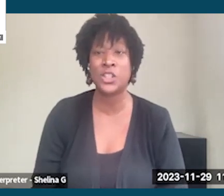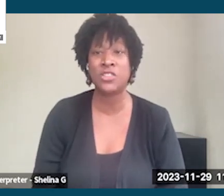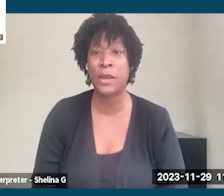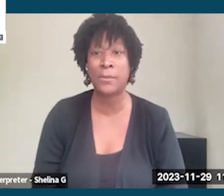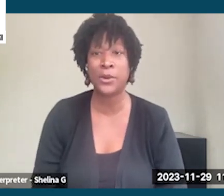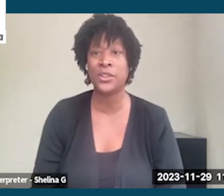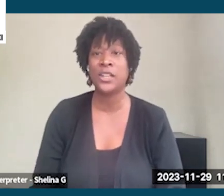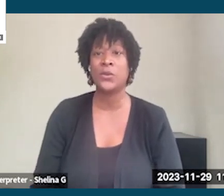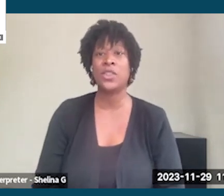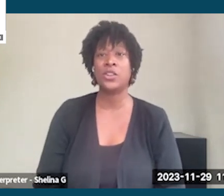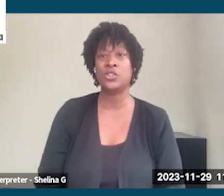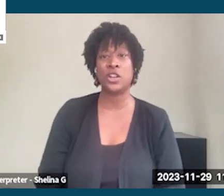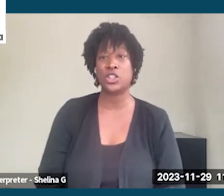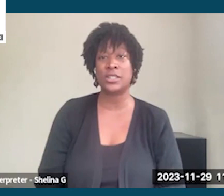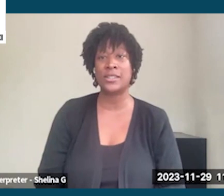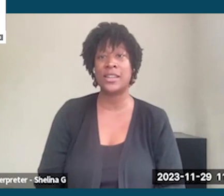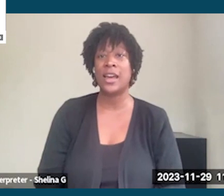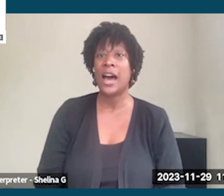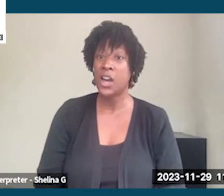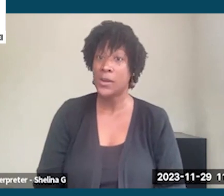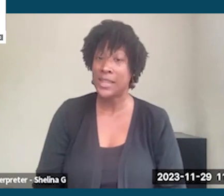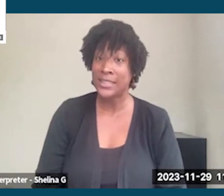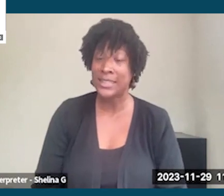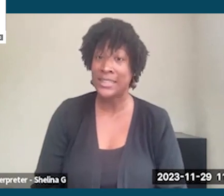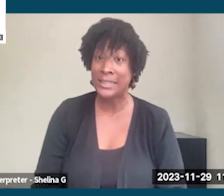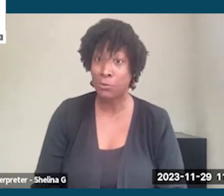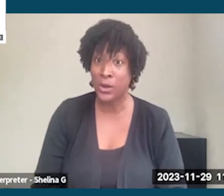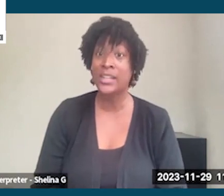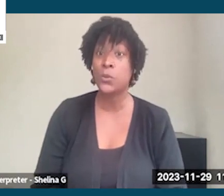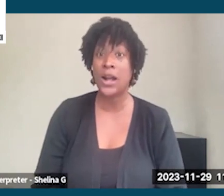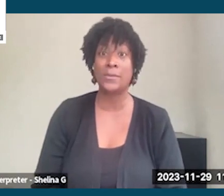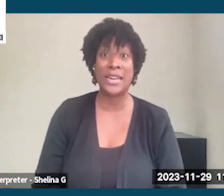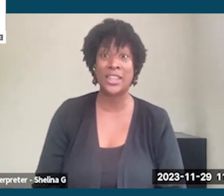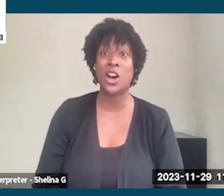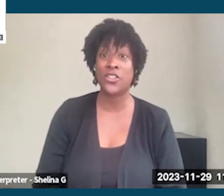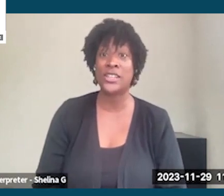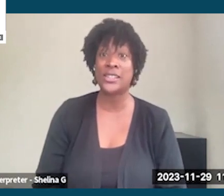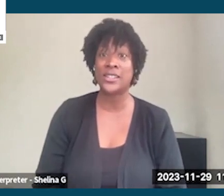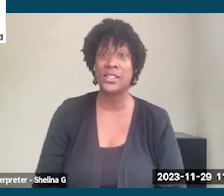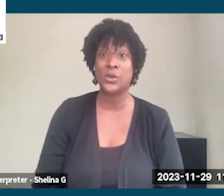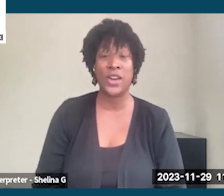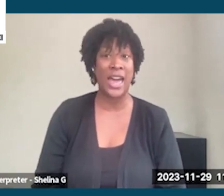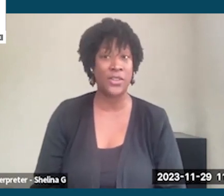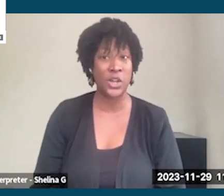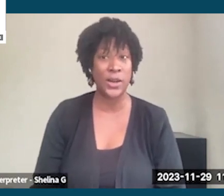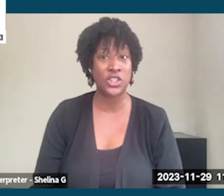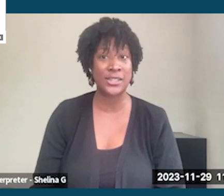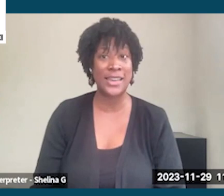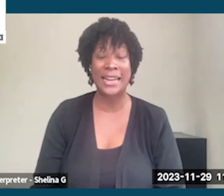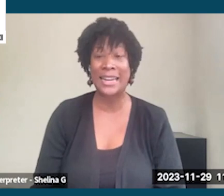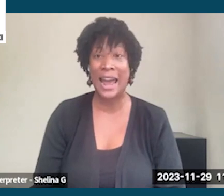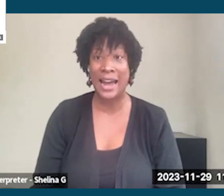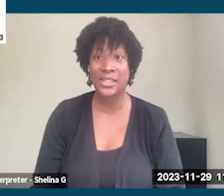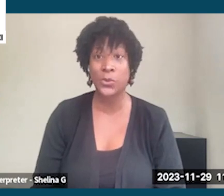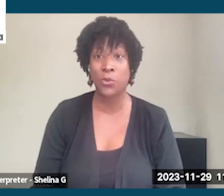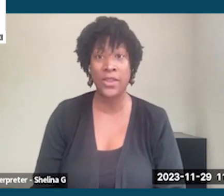that last sheet of paper with your instructions. I always like to read it while I'm in the office. So if I have any